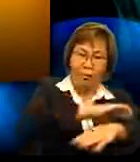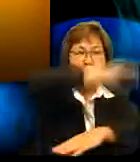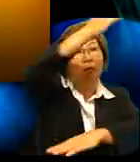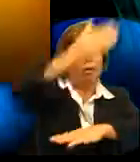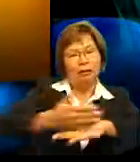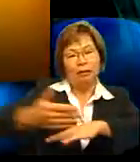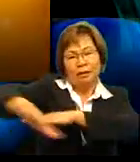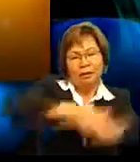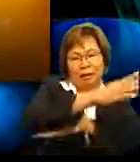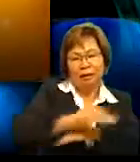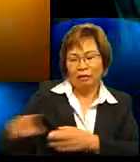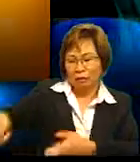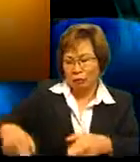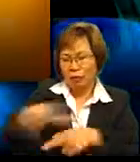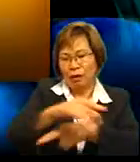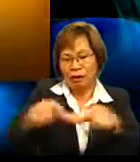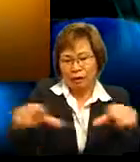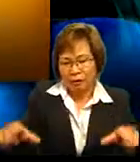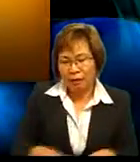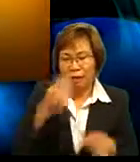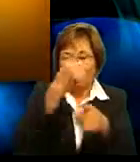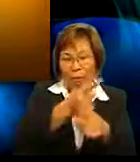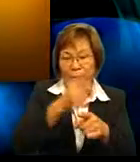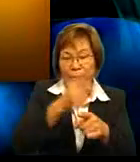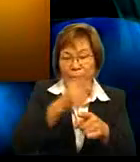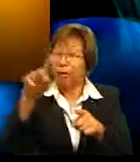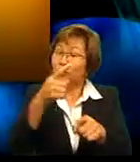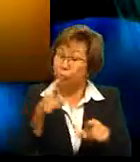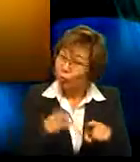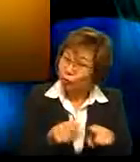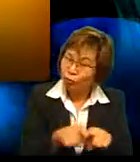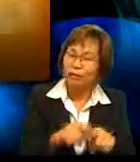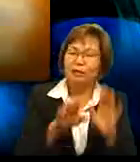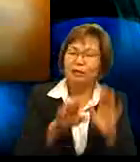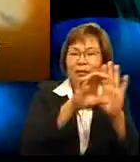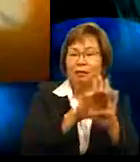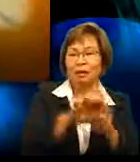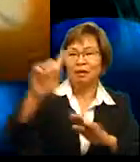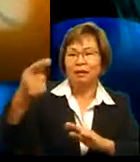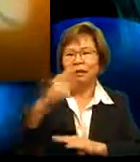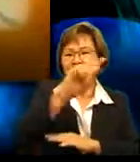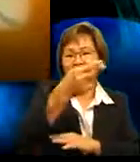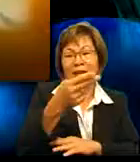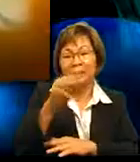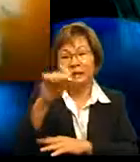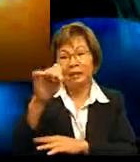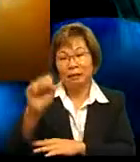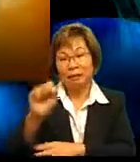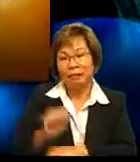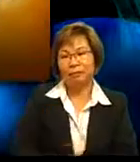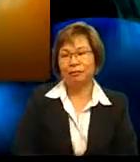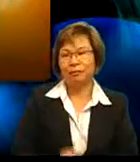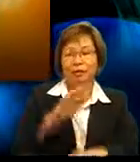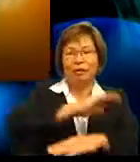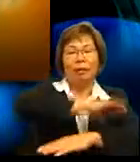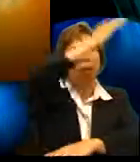mountains, seas, rivers and lakes are proper nouns too. For example, the Thames,